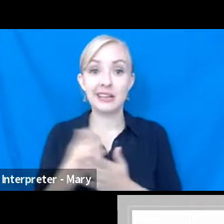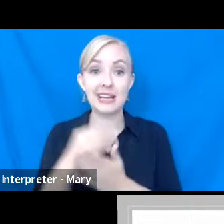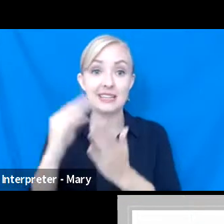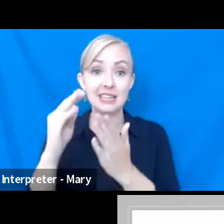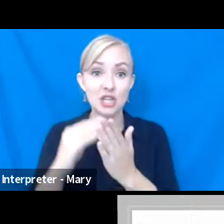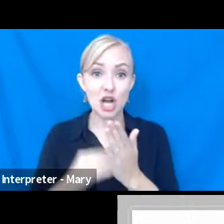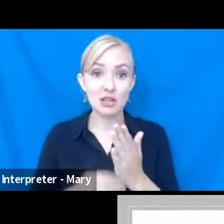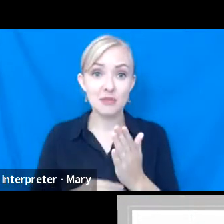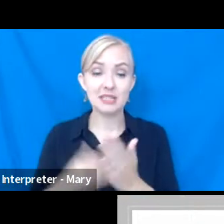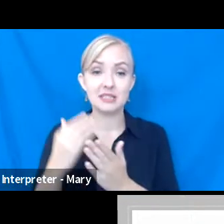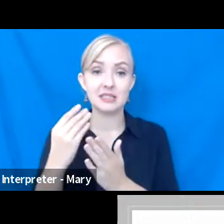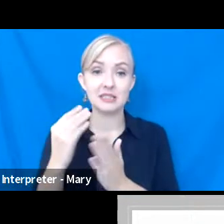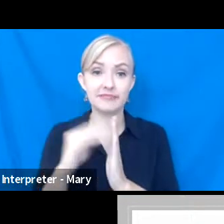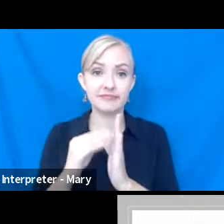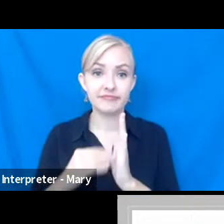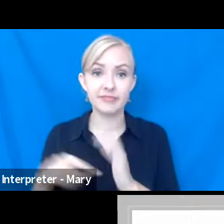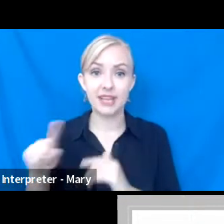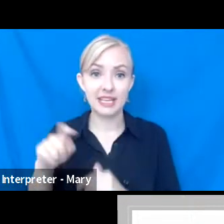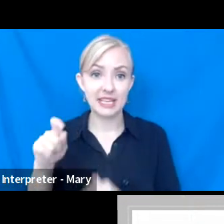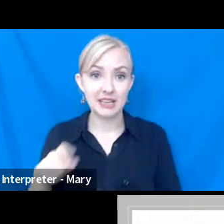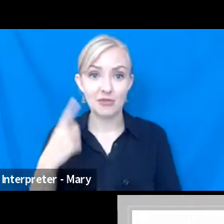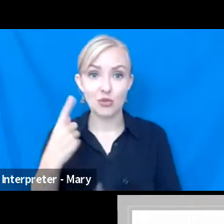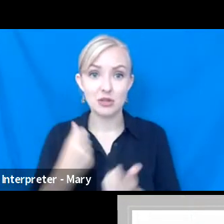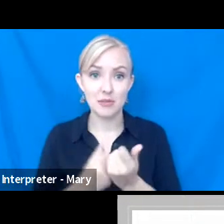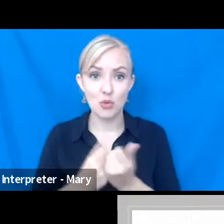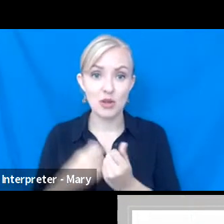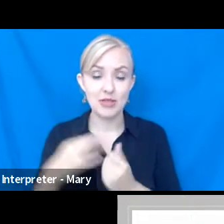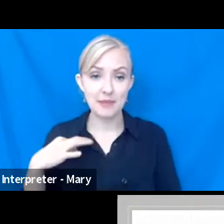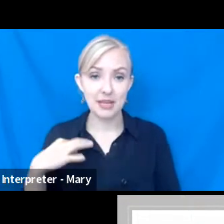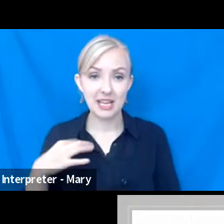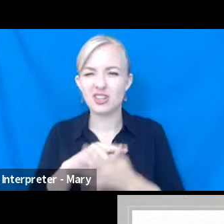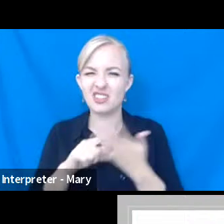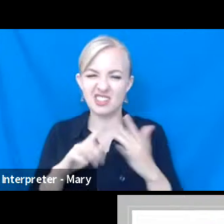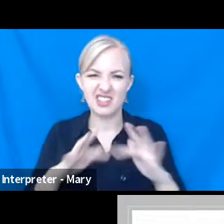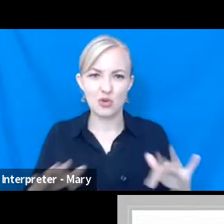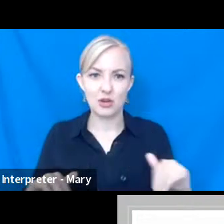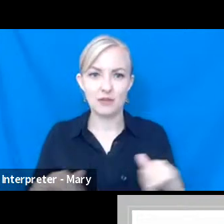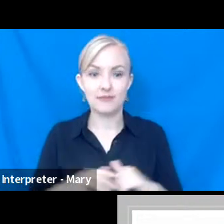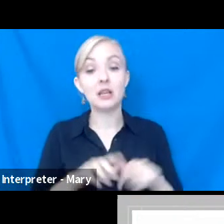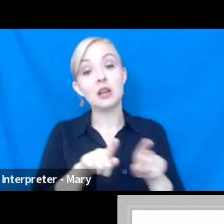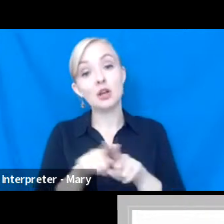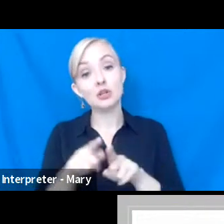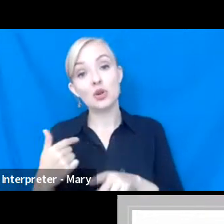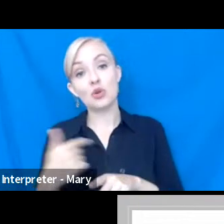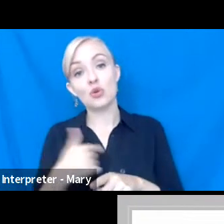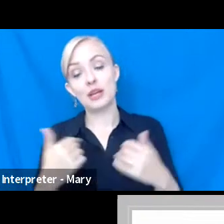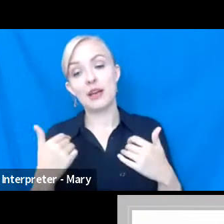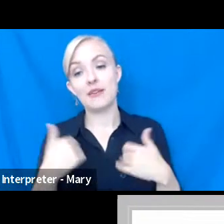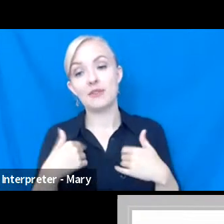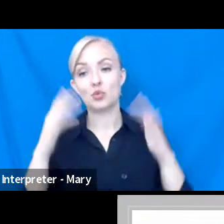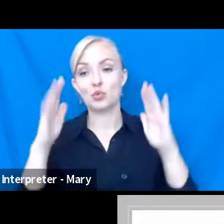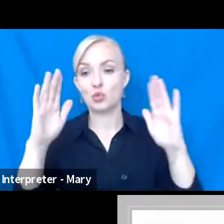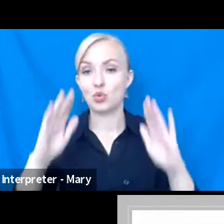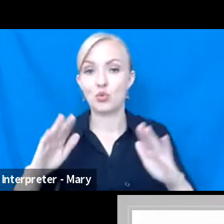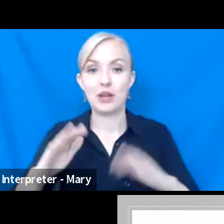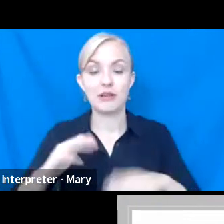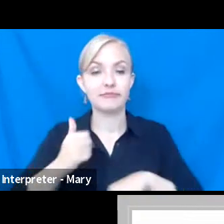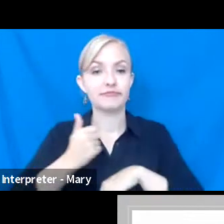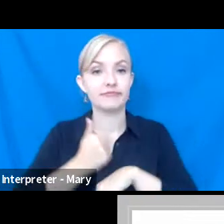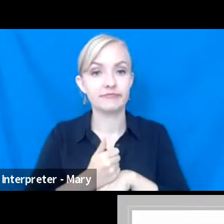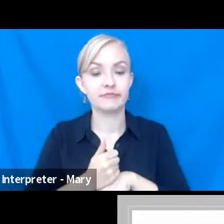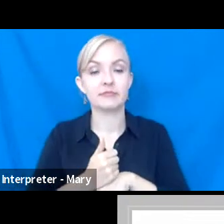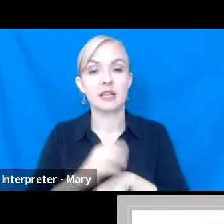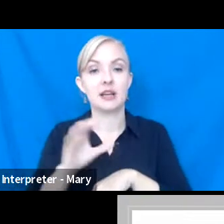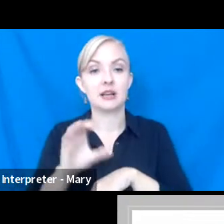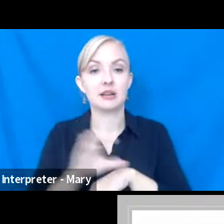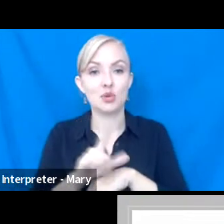documents that they may need to support that application, etc. We also have a great on-site computer